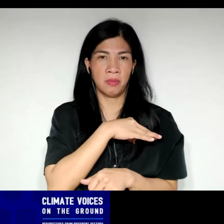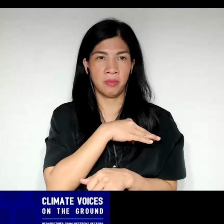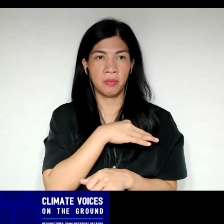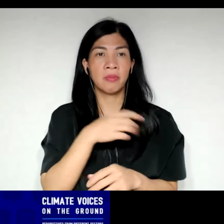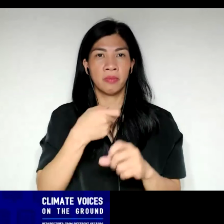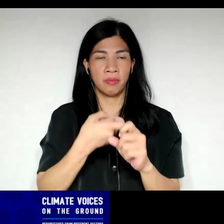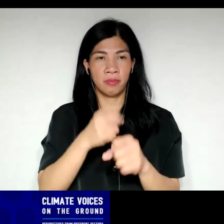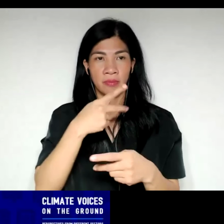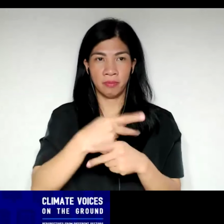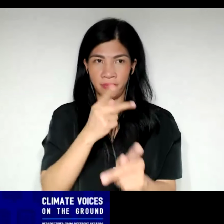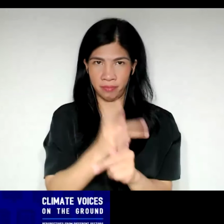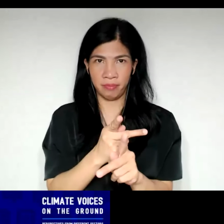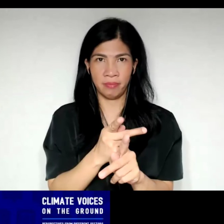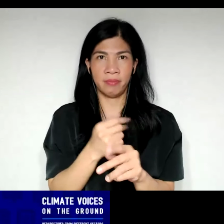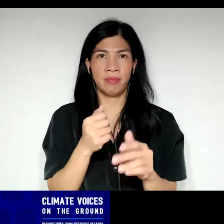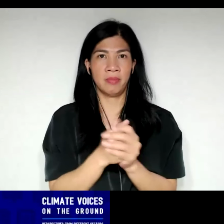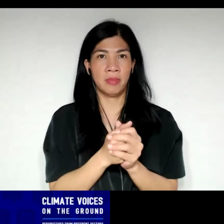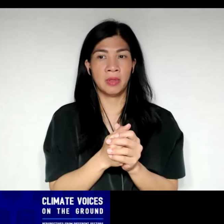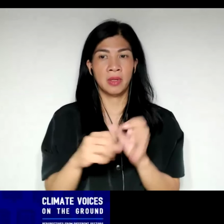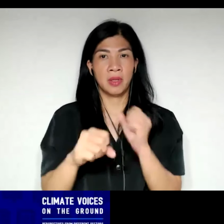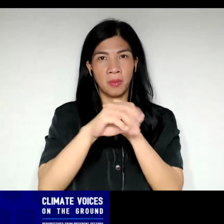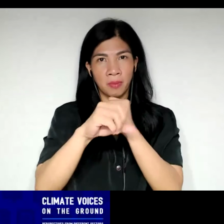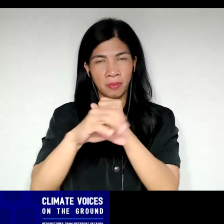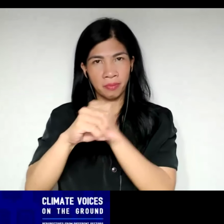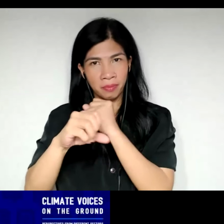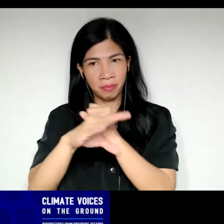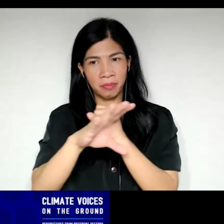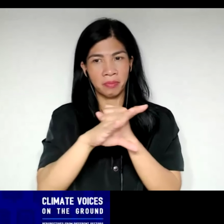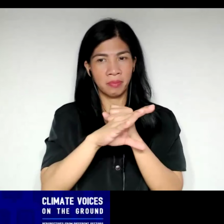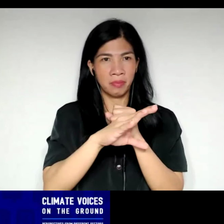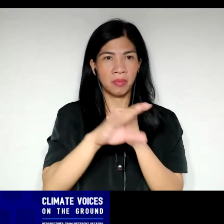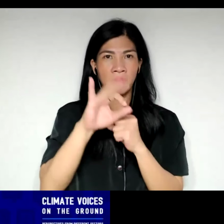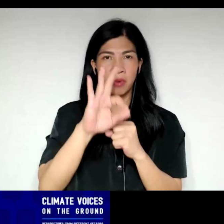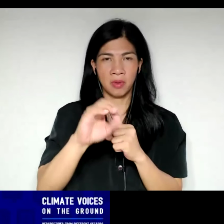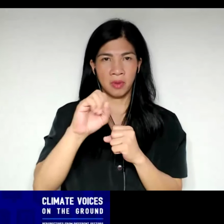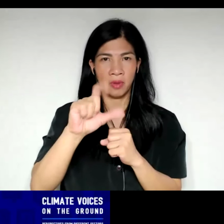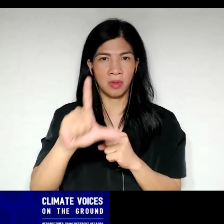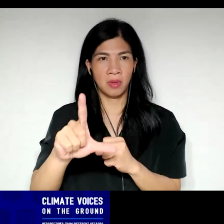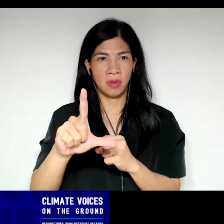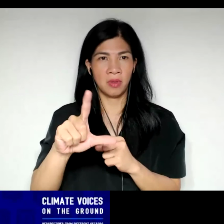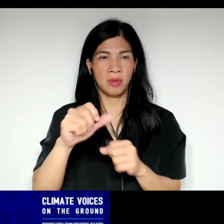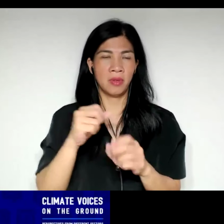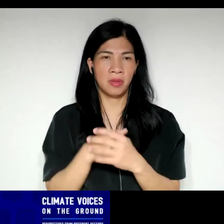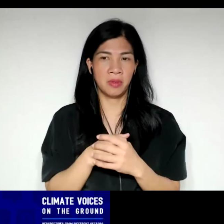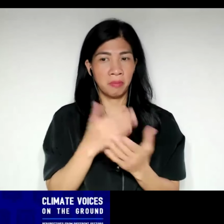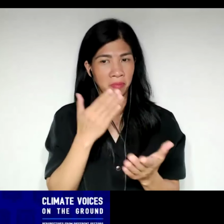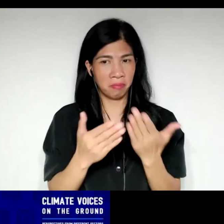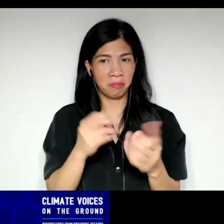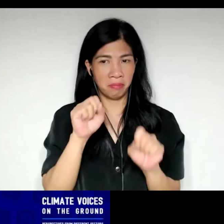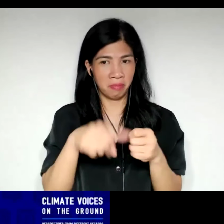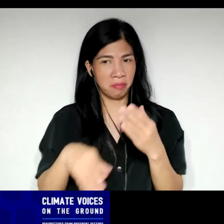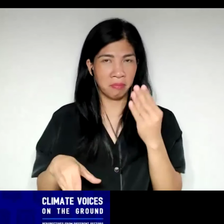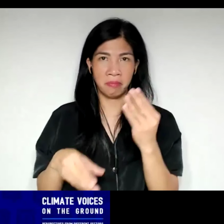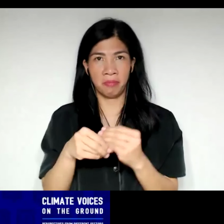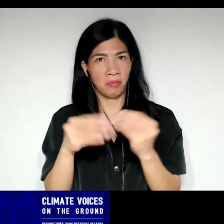especially the lobbying influence and the power of the fossil fuel industry during your presentation, but perhaps you'd like to add more